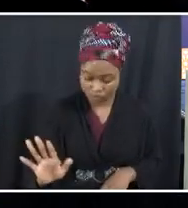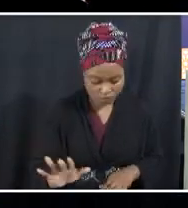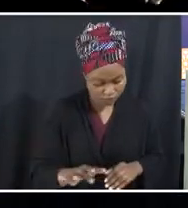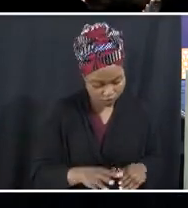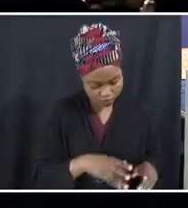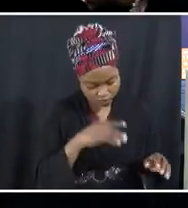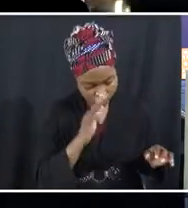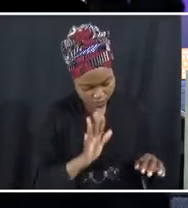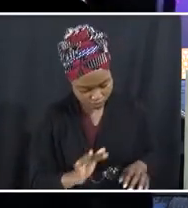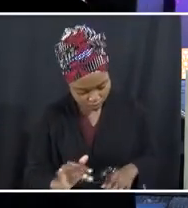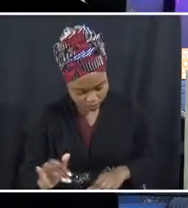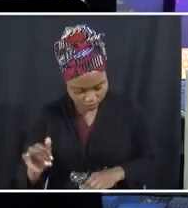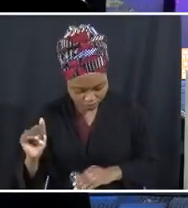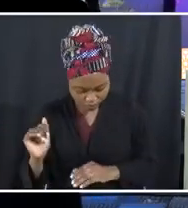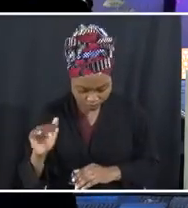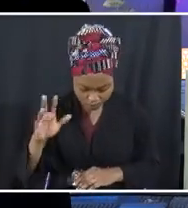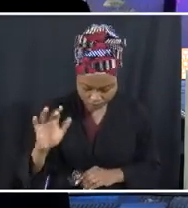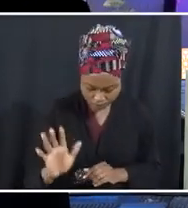washing up its silver